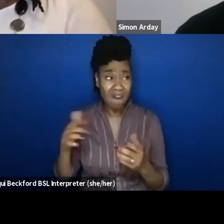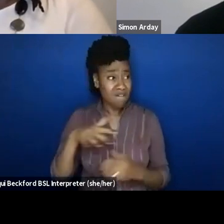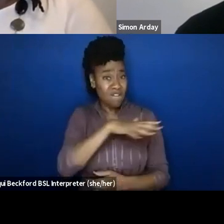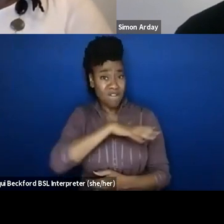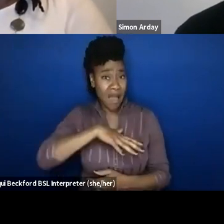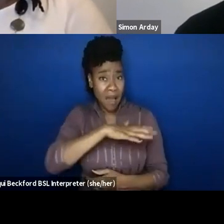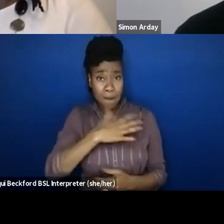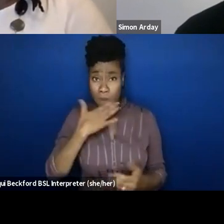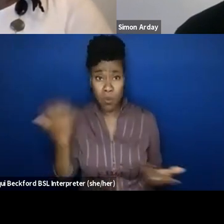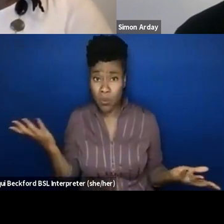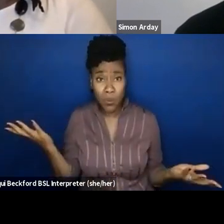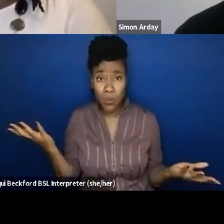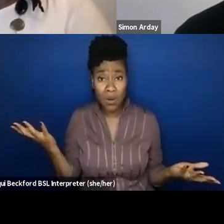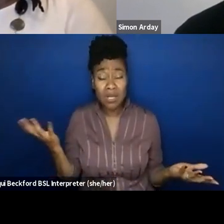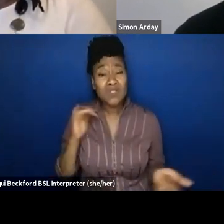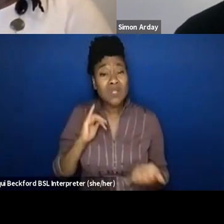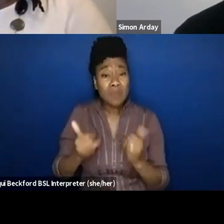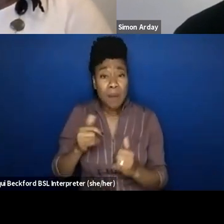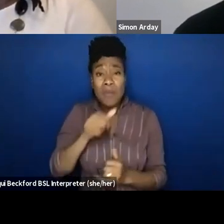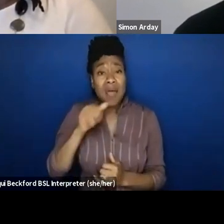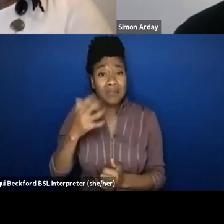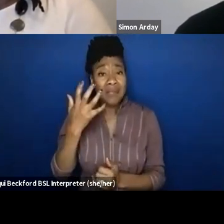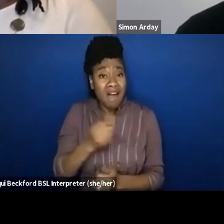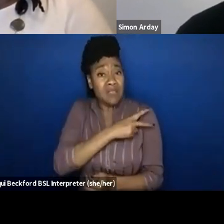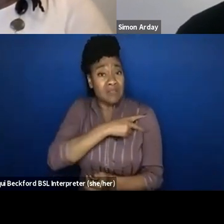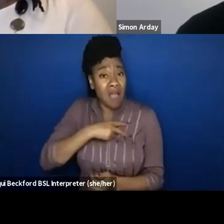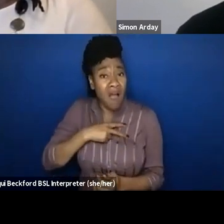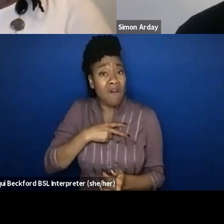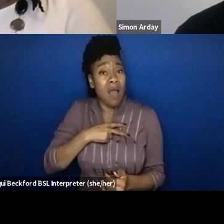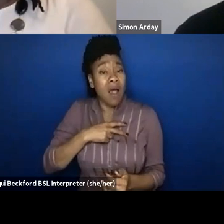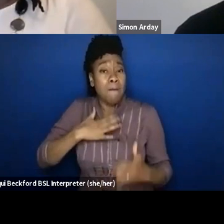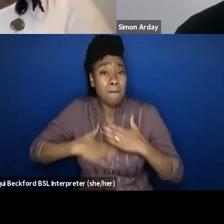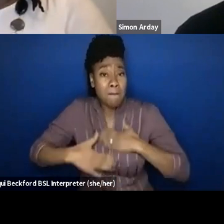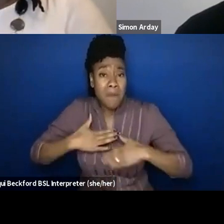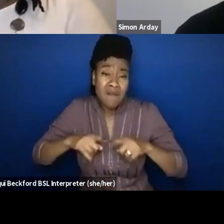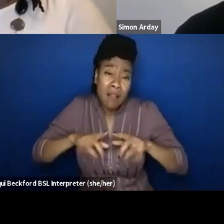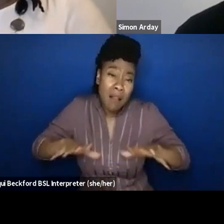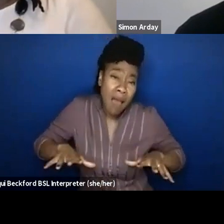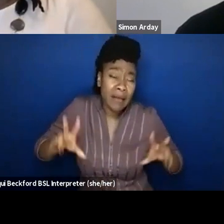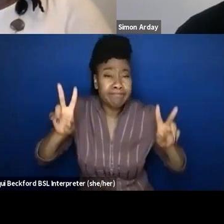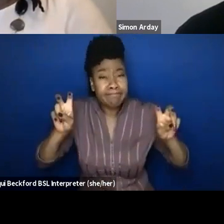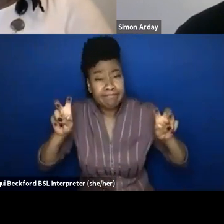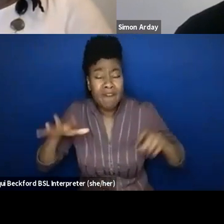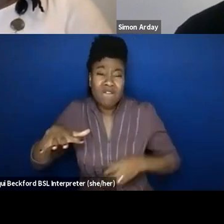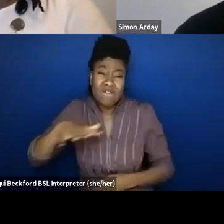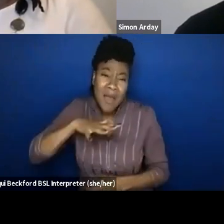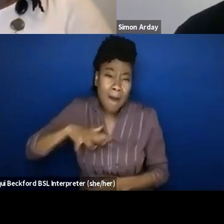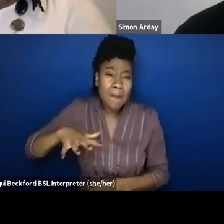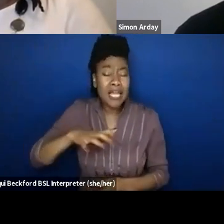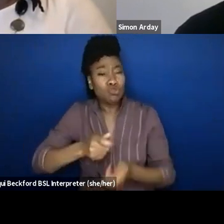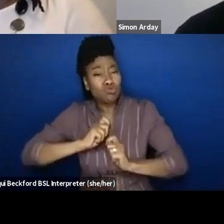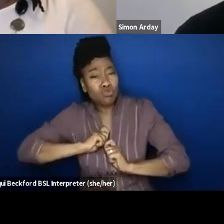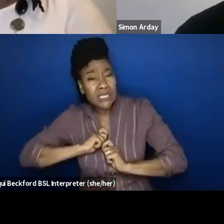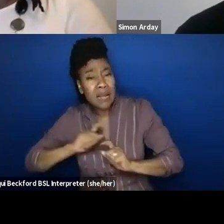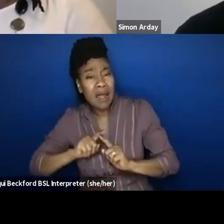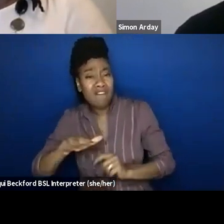have people emulate that around you and be caring in a sense treating you like family. You know, I'm not saying that